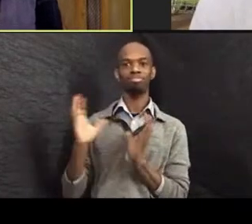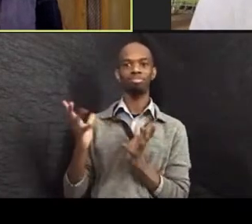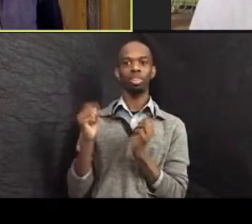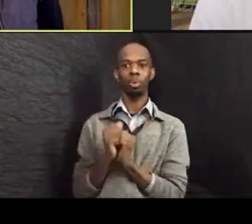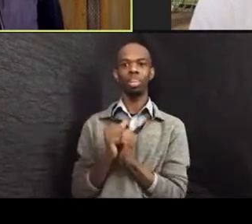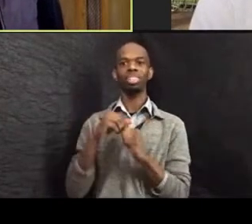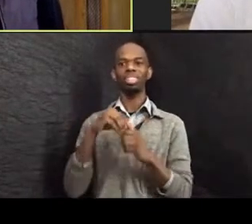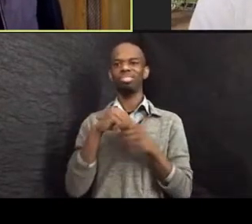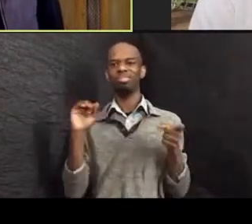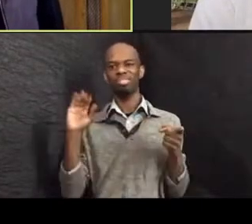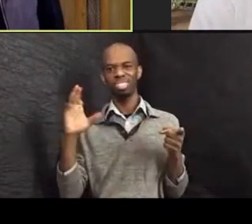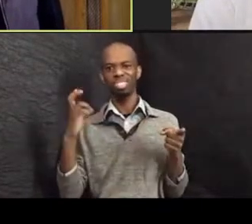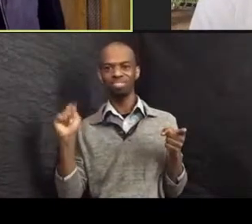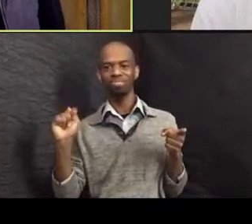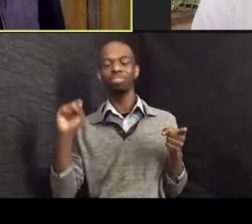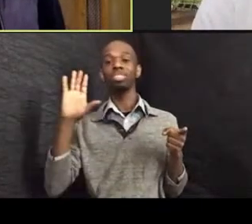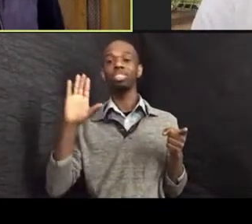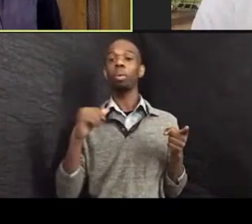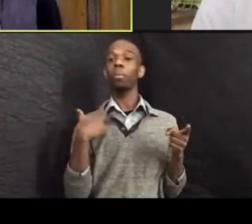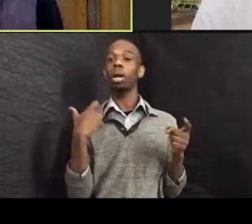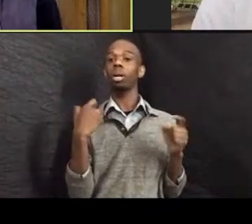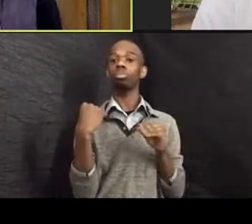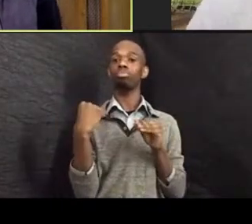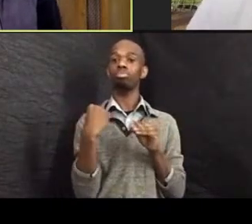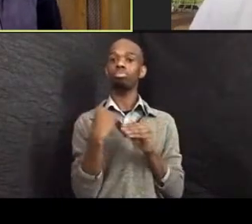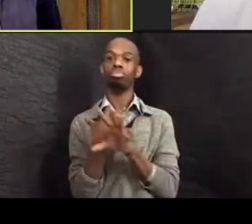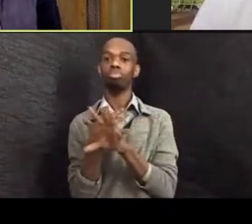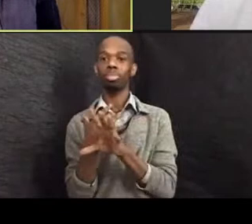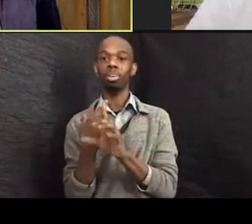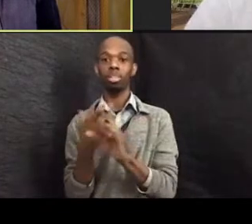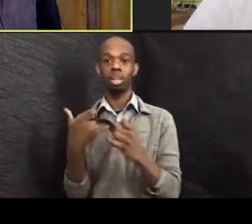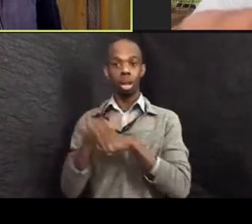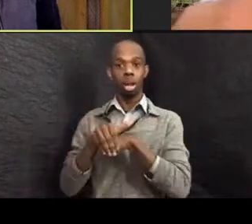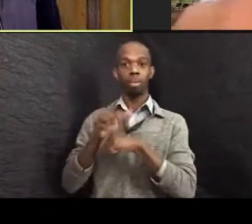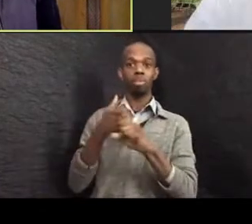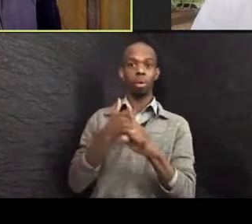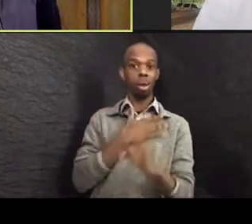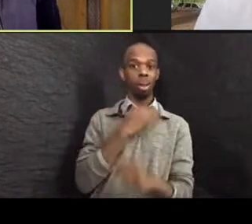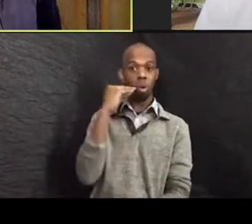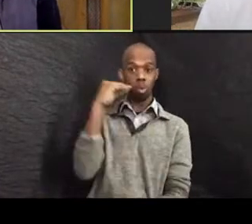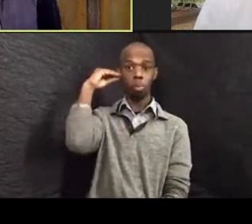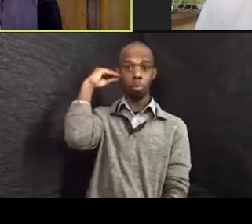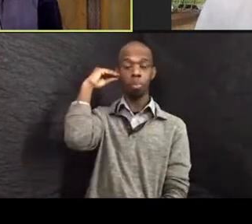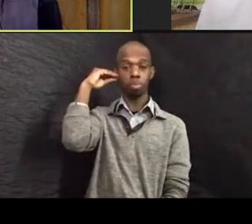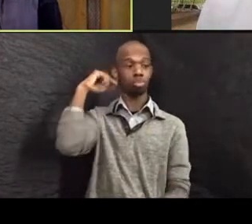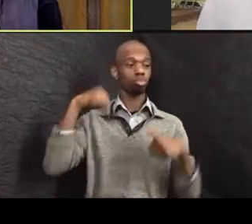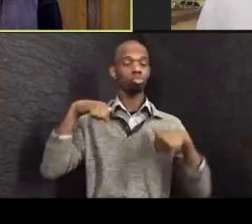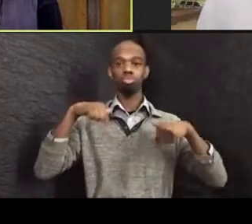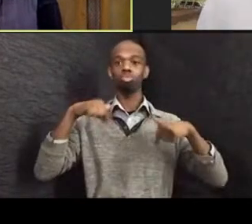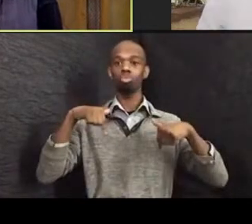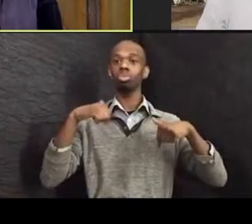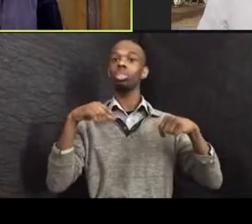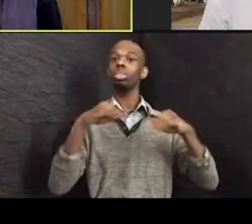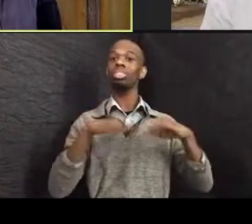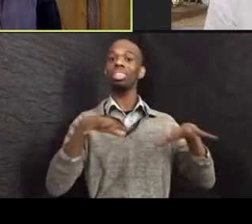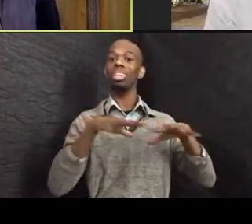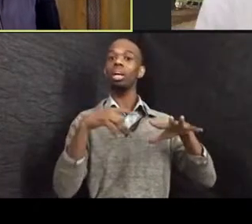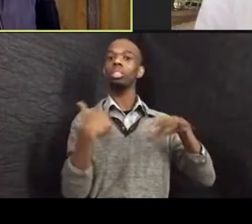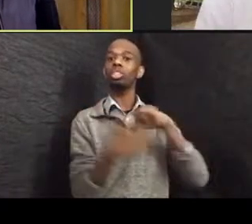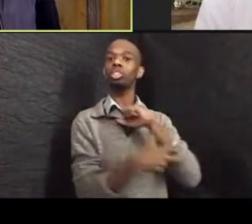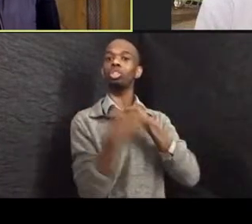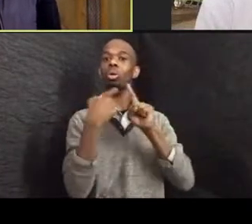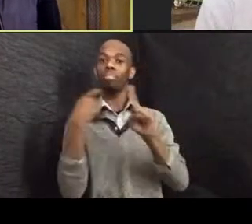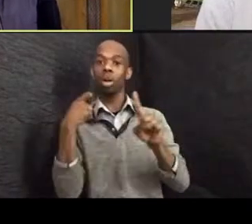tonight. I'm coming to you tonight from my home that sits on land stolen from the